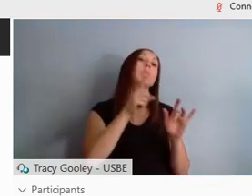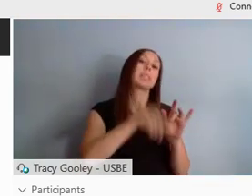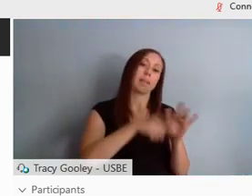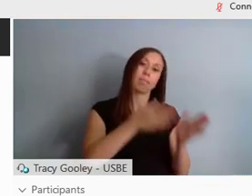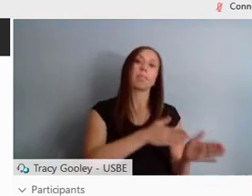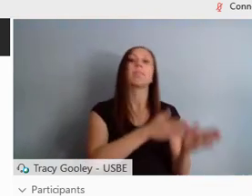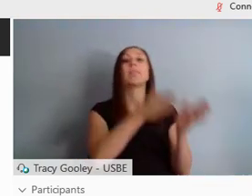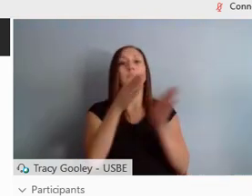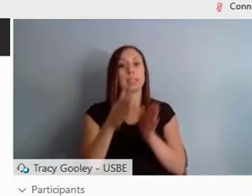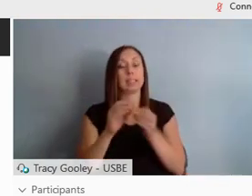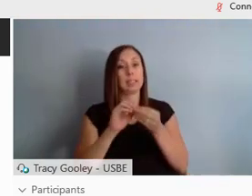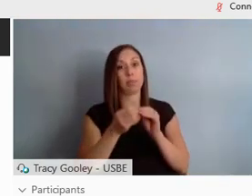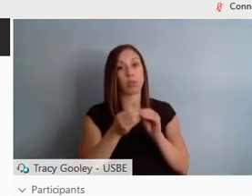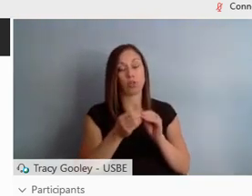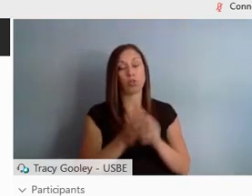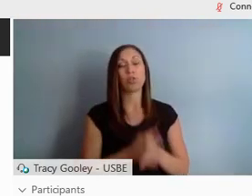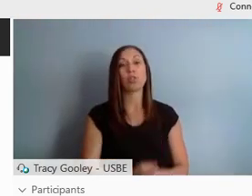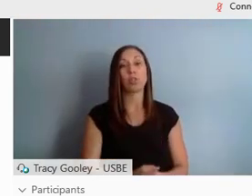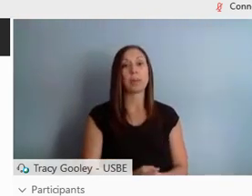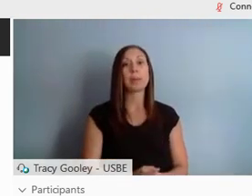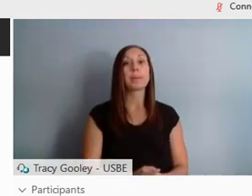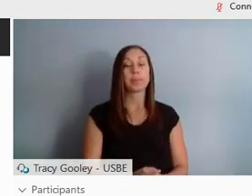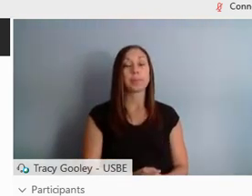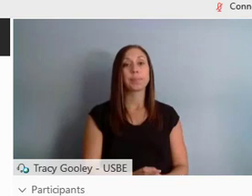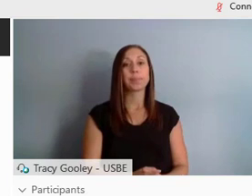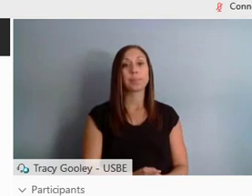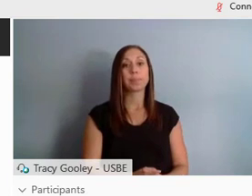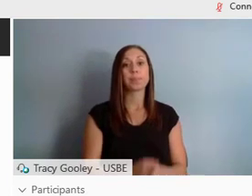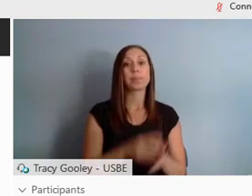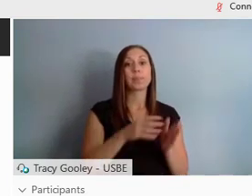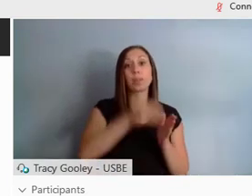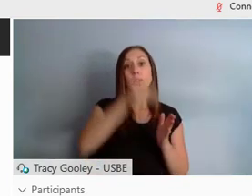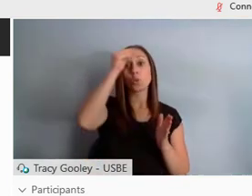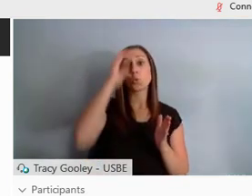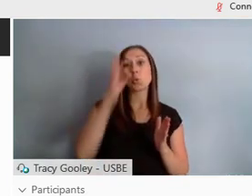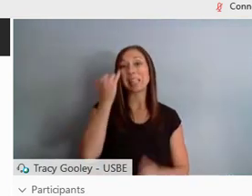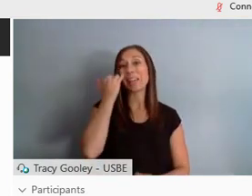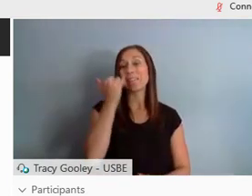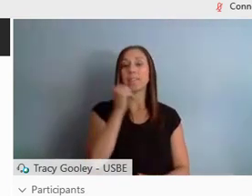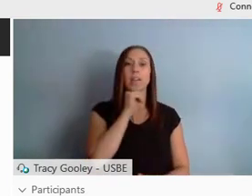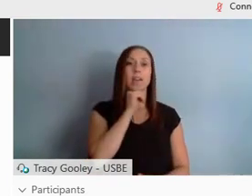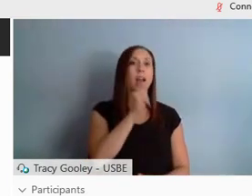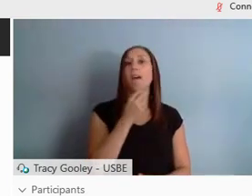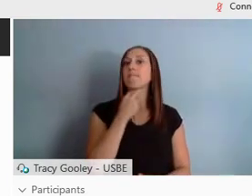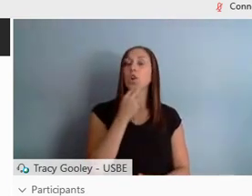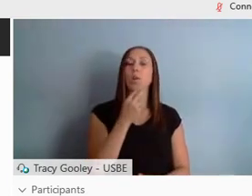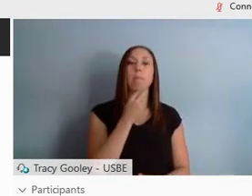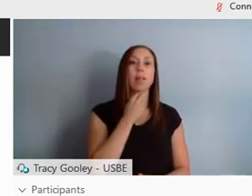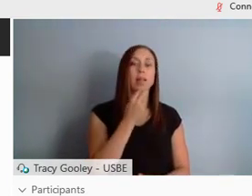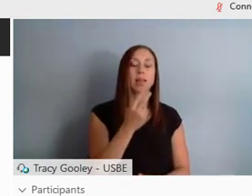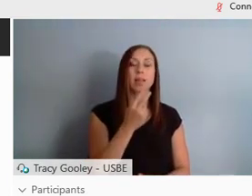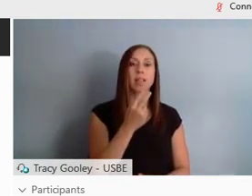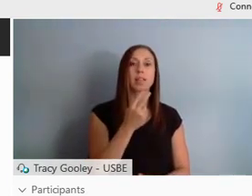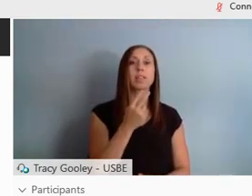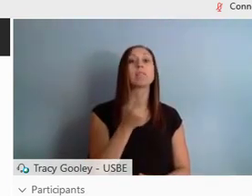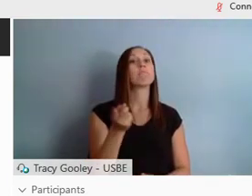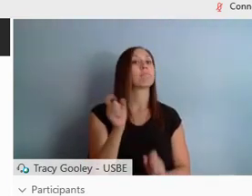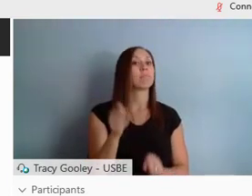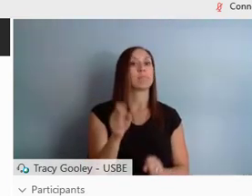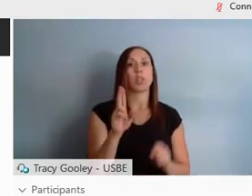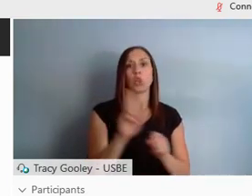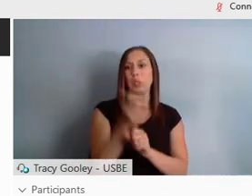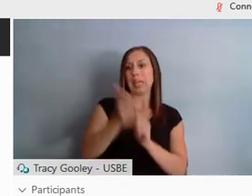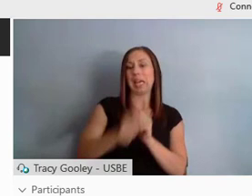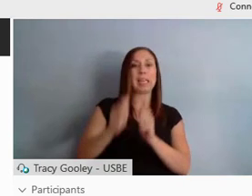go to the next number. And then for students who are nonverbal, the teacher, they can use